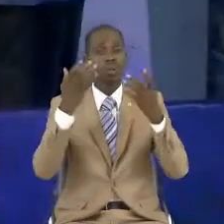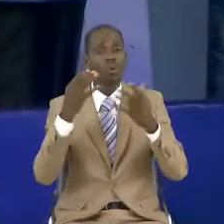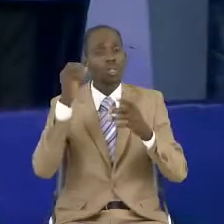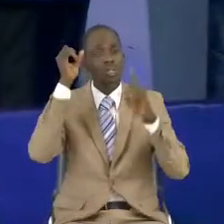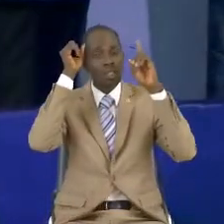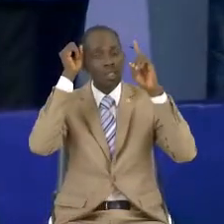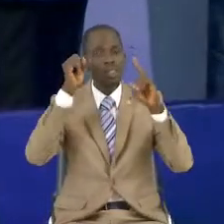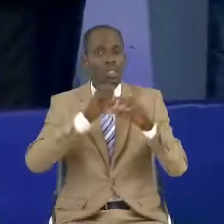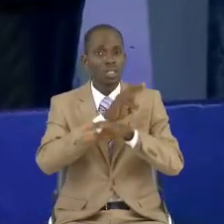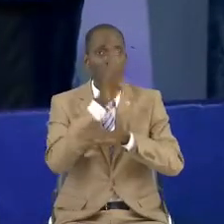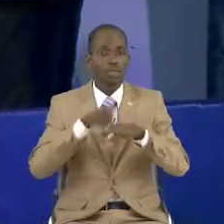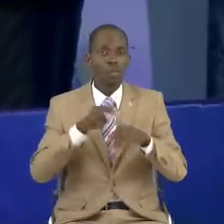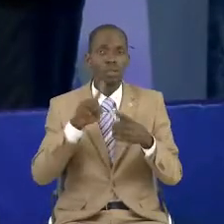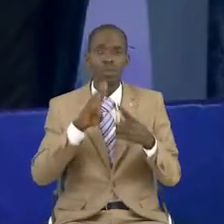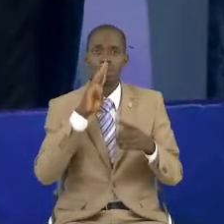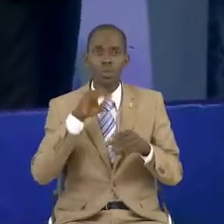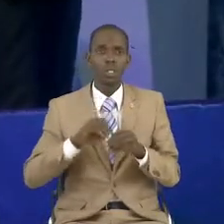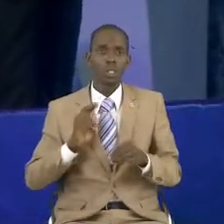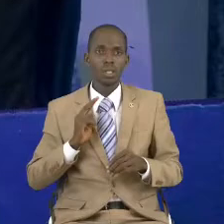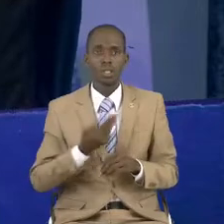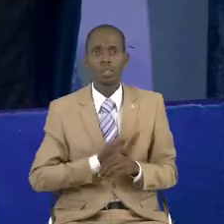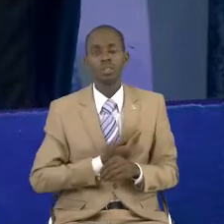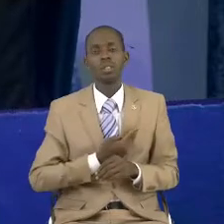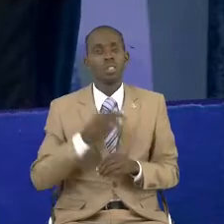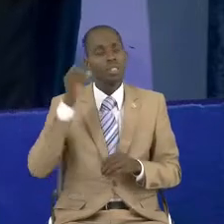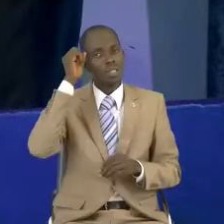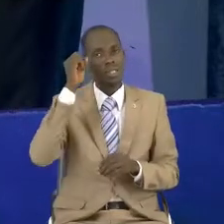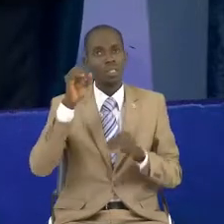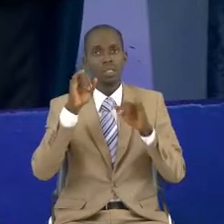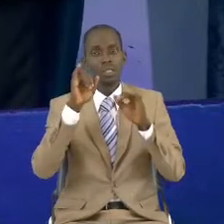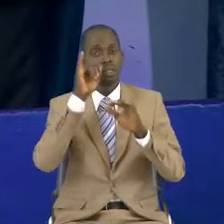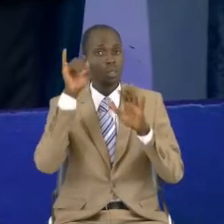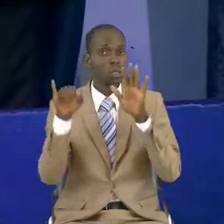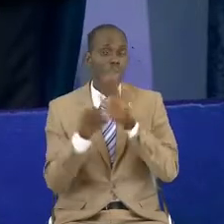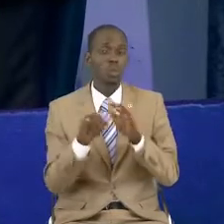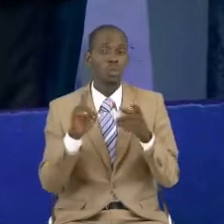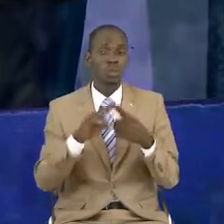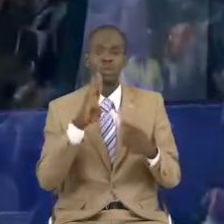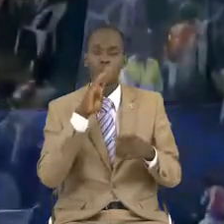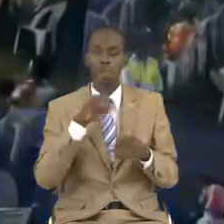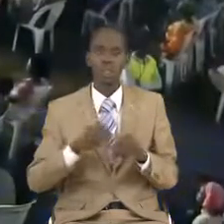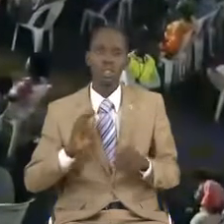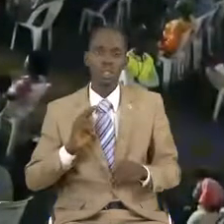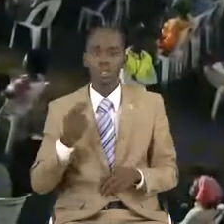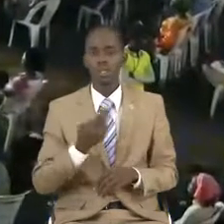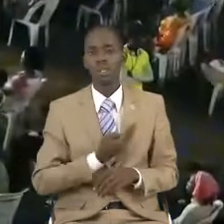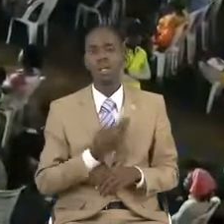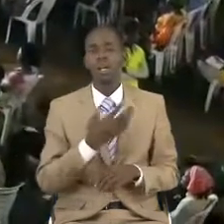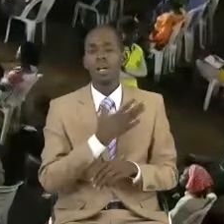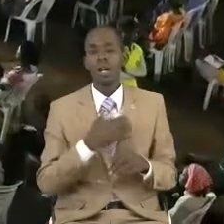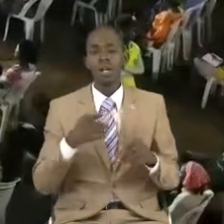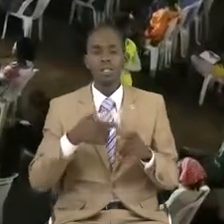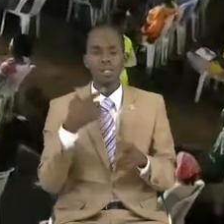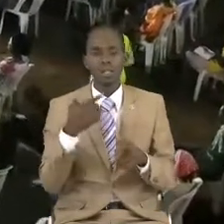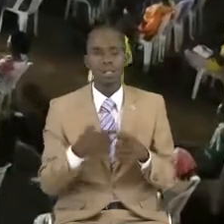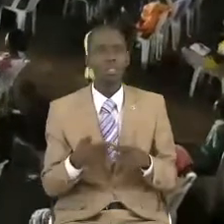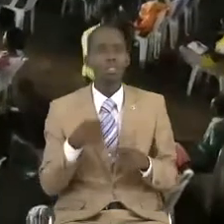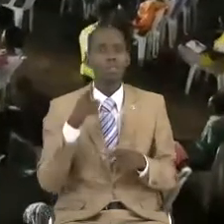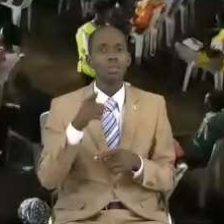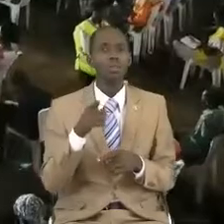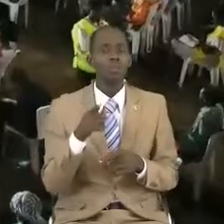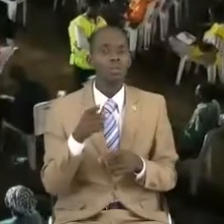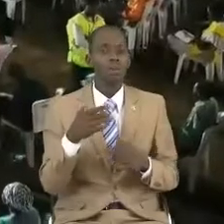wants his image to be in us that it will come and then he'll blot out your sins